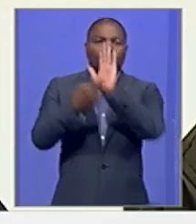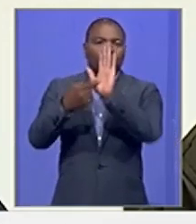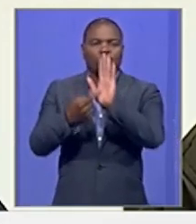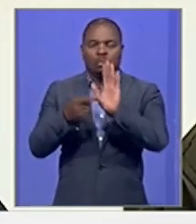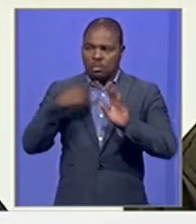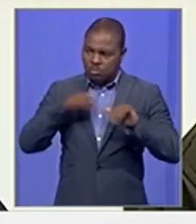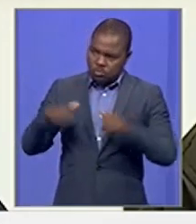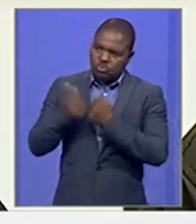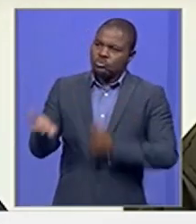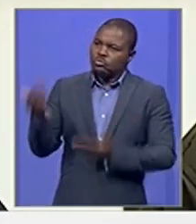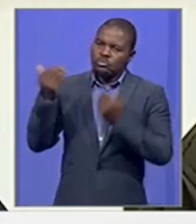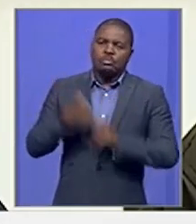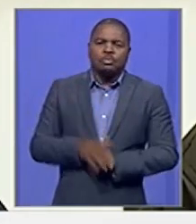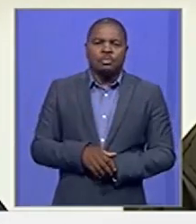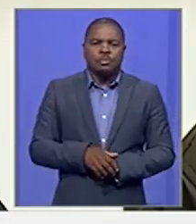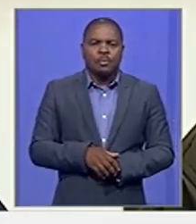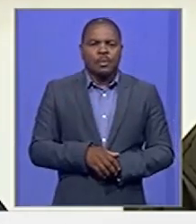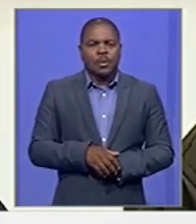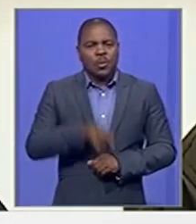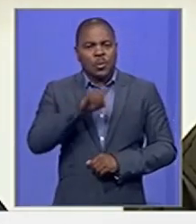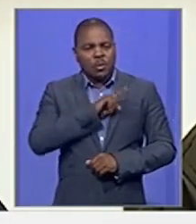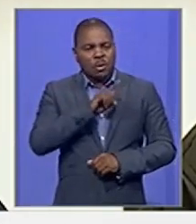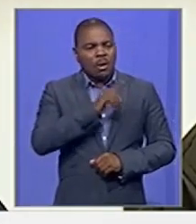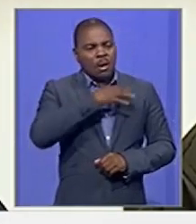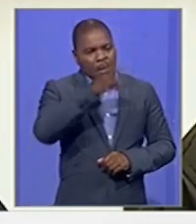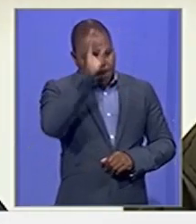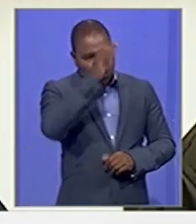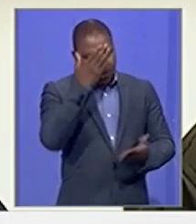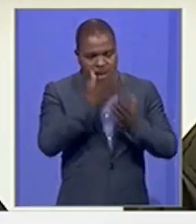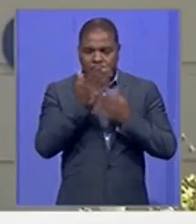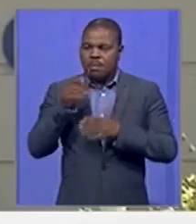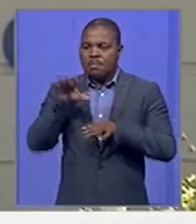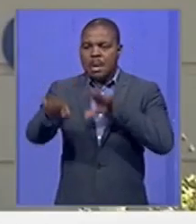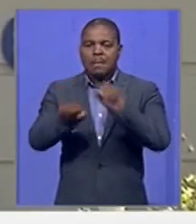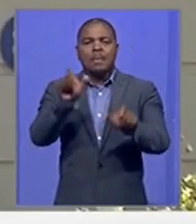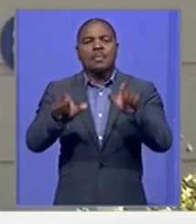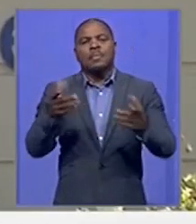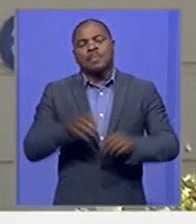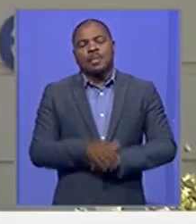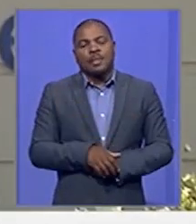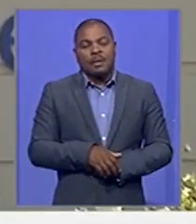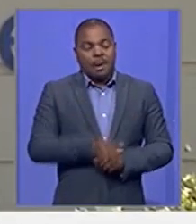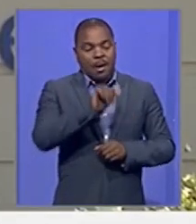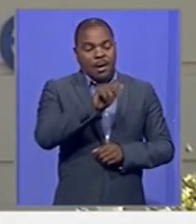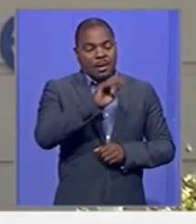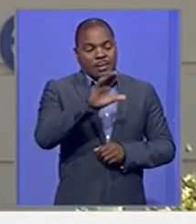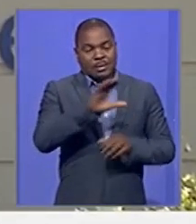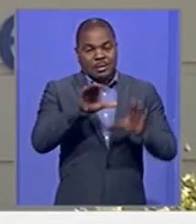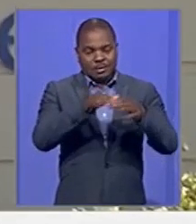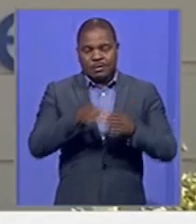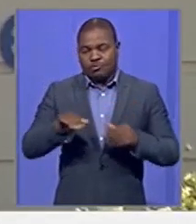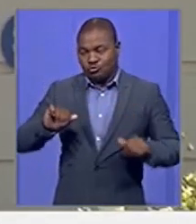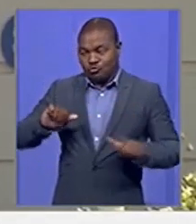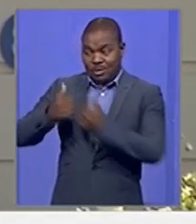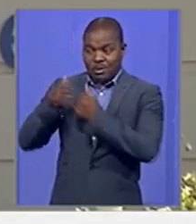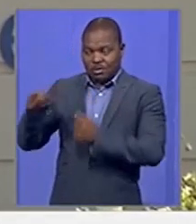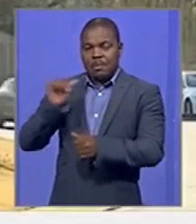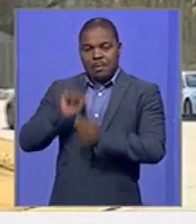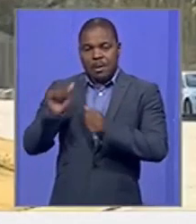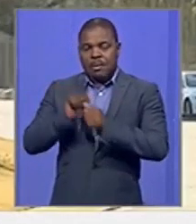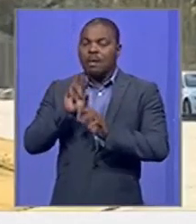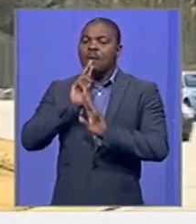you so that law enforcement can deal with it. Khabagare ANC e gwetlhile De Ruyter go isa pegelo